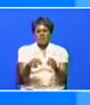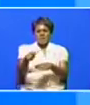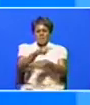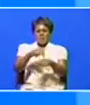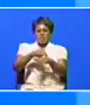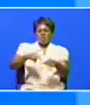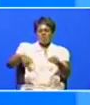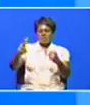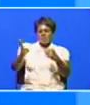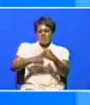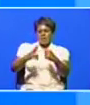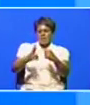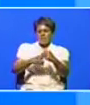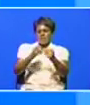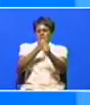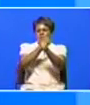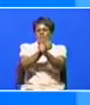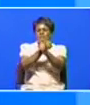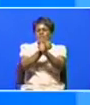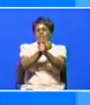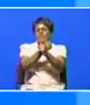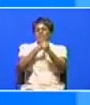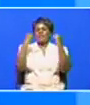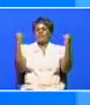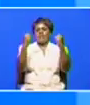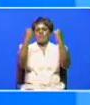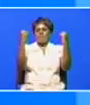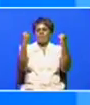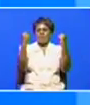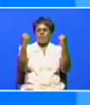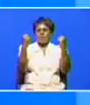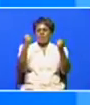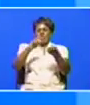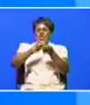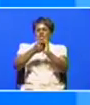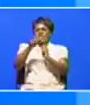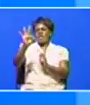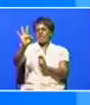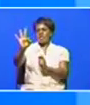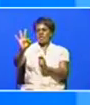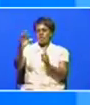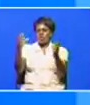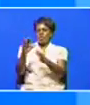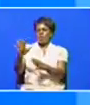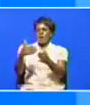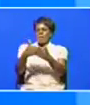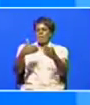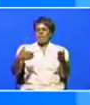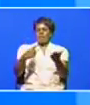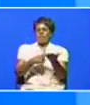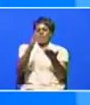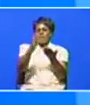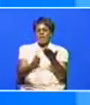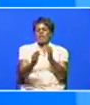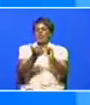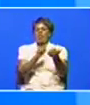Sevens Circuit defending champions Homeboys RFC have made three changes to their side heading into this weekend's Kabeberi